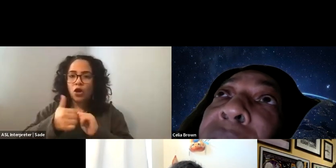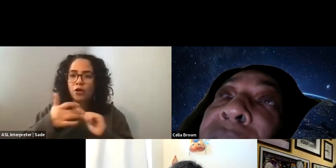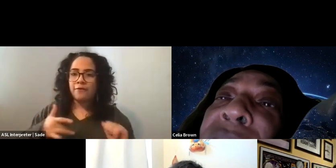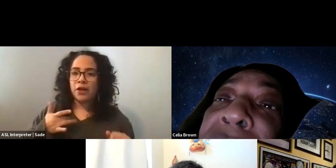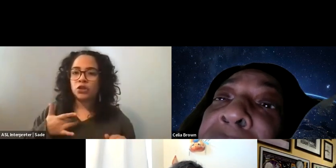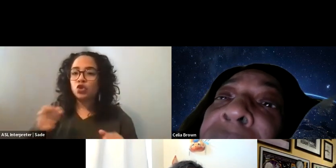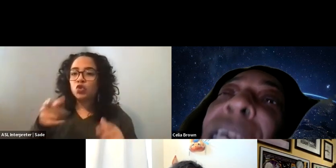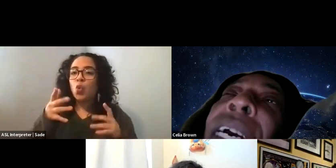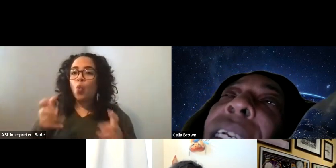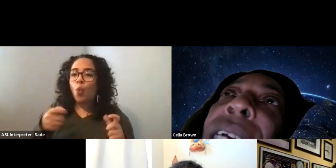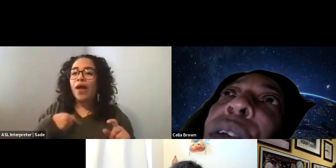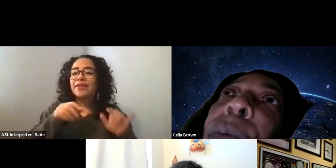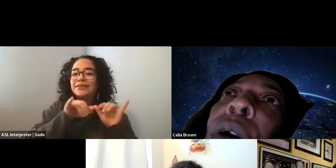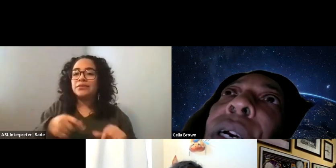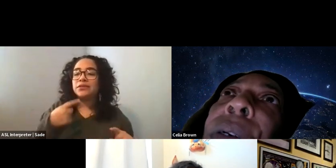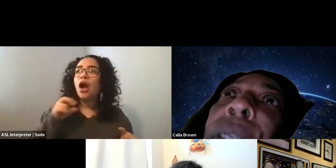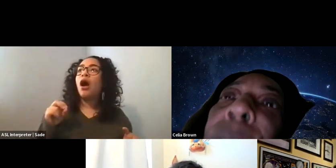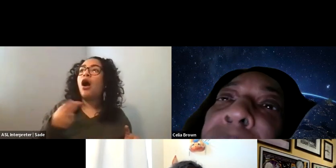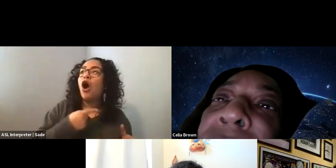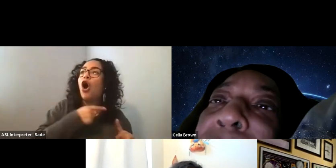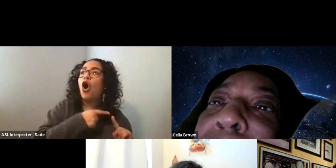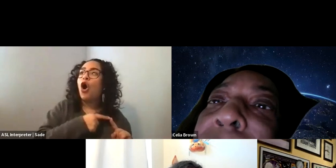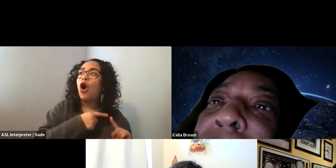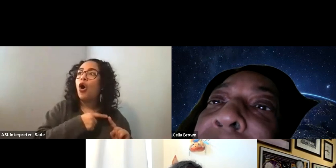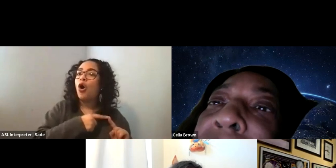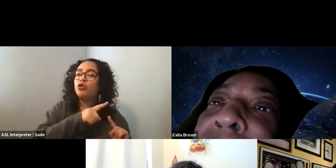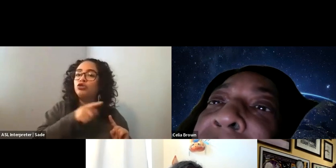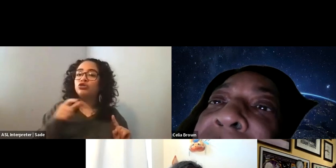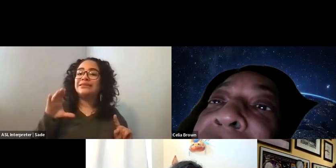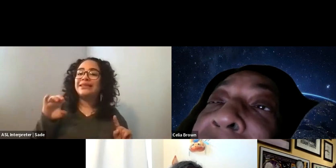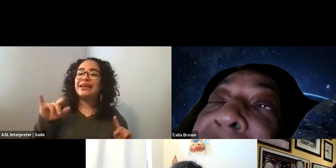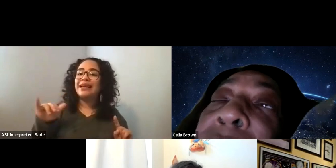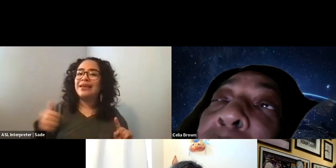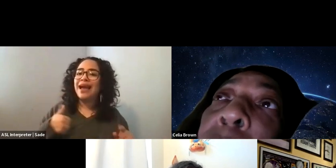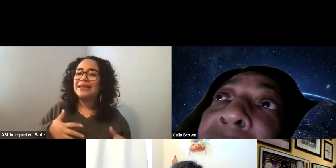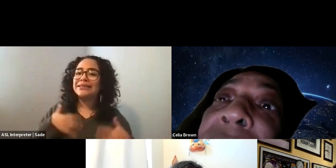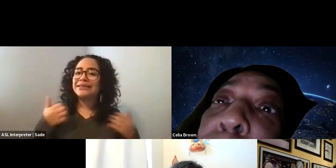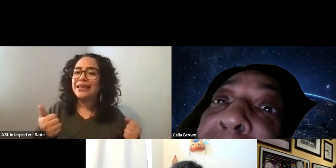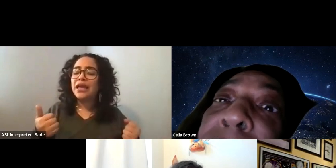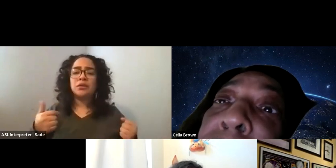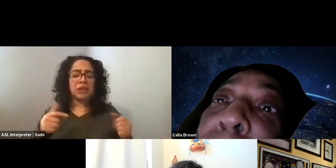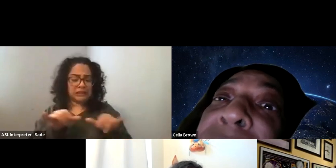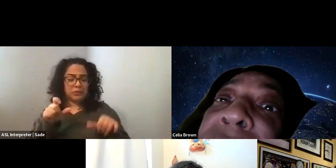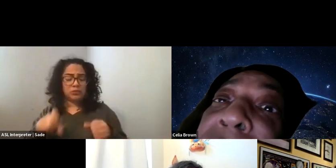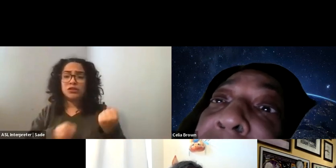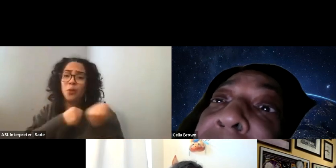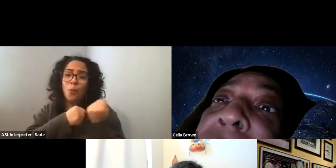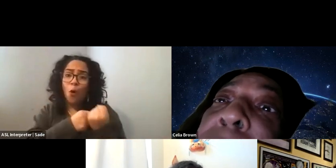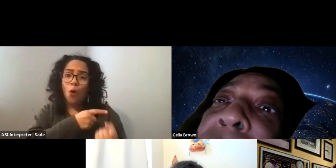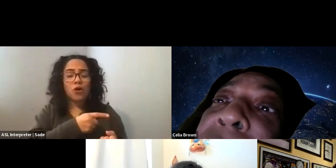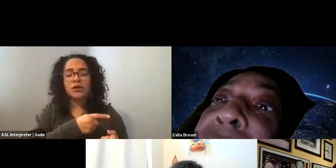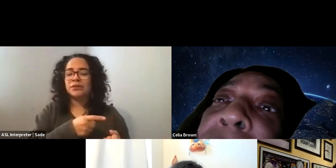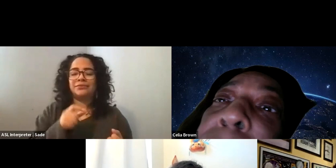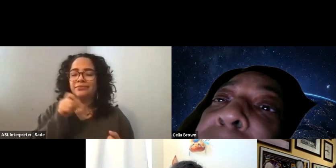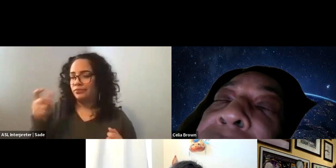well, Celia's healing, let's support her in doing that. And that didn't always happen. Sometimes it did,